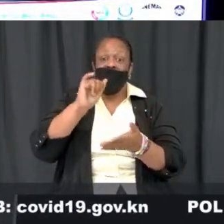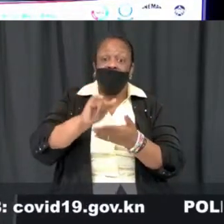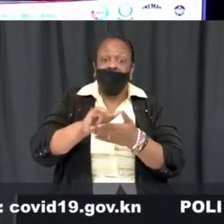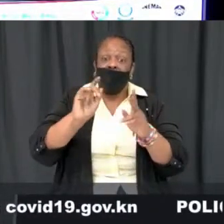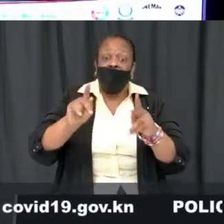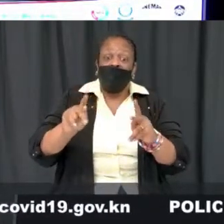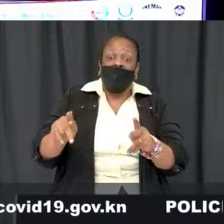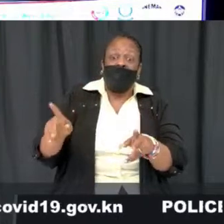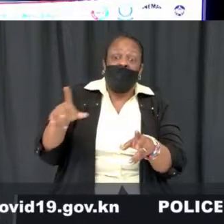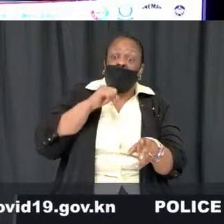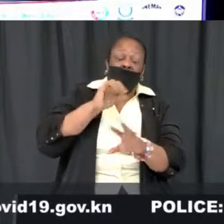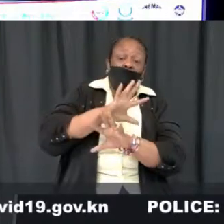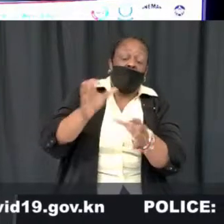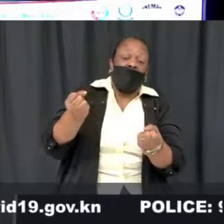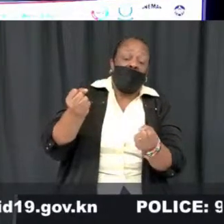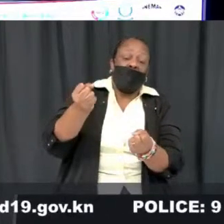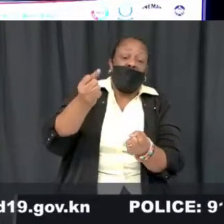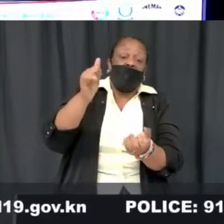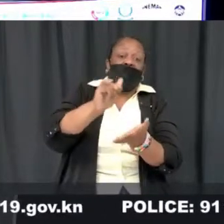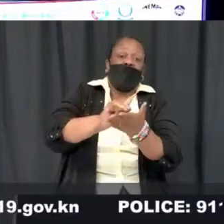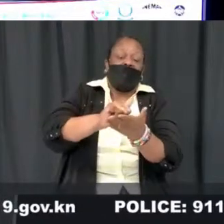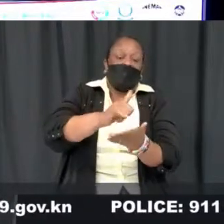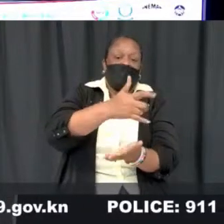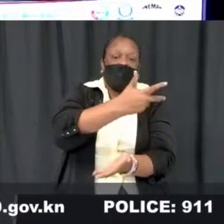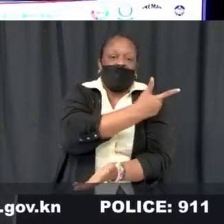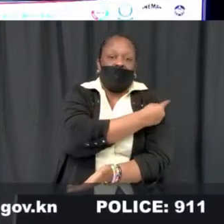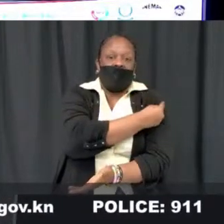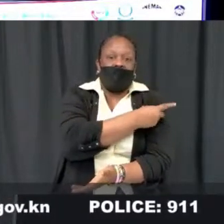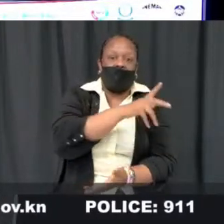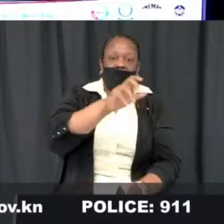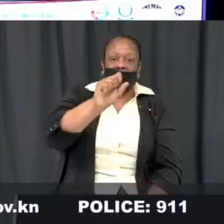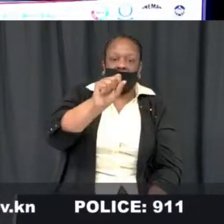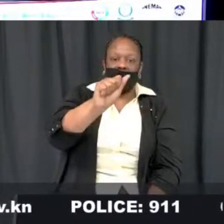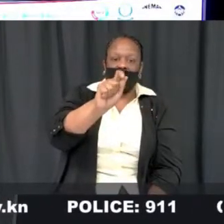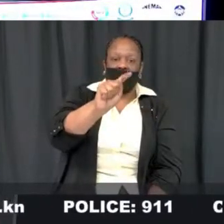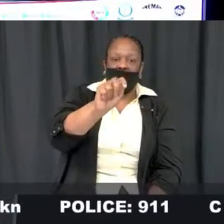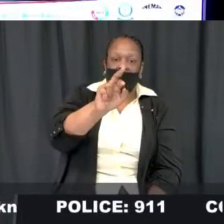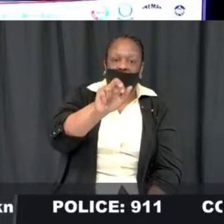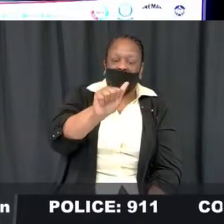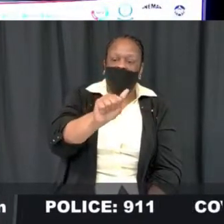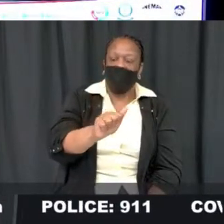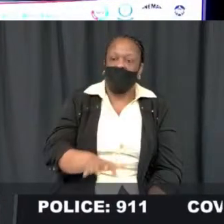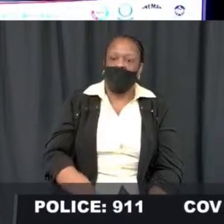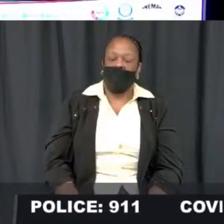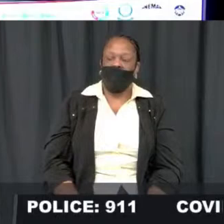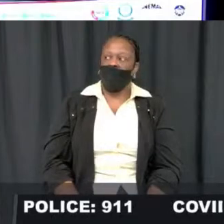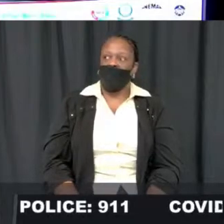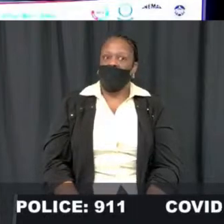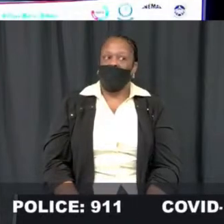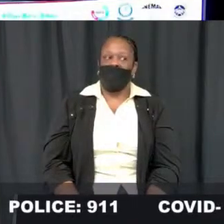come together and done their analysis, their scientific analysis,